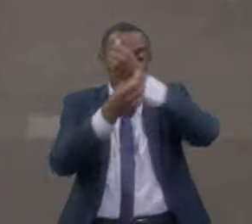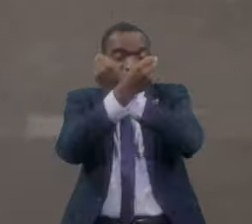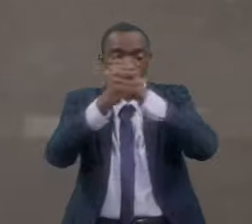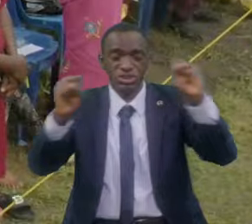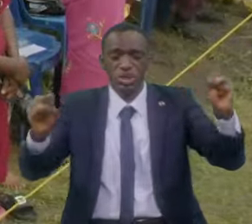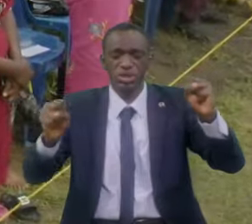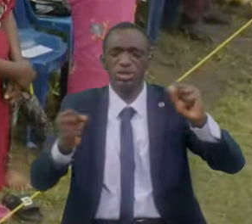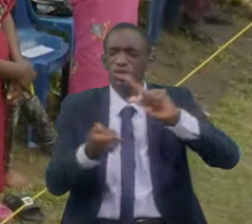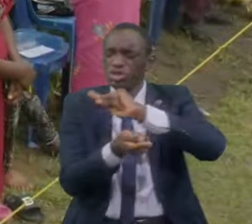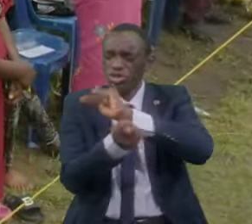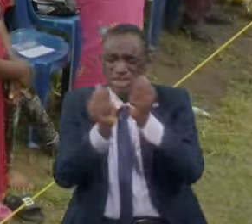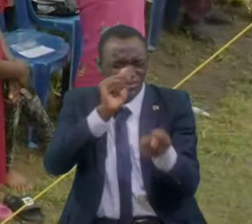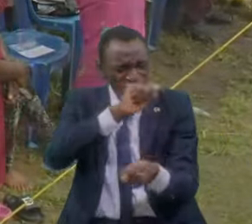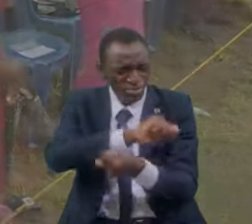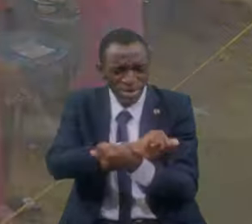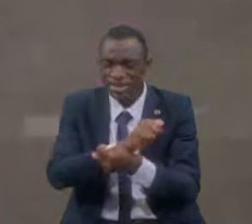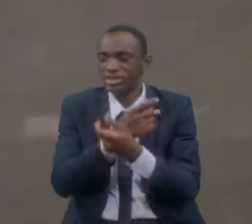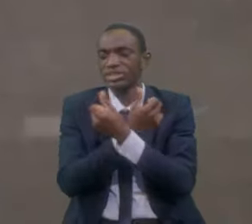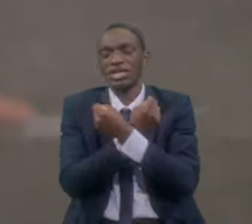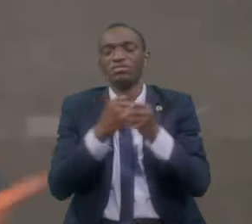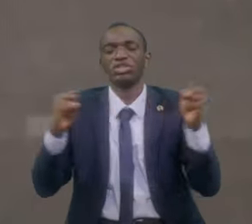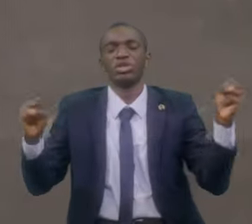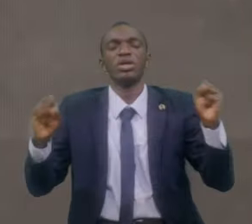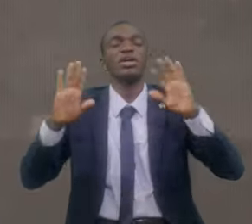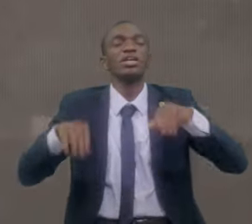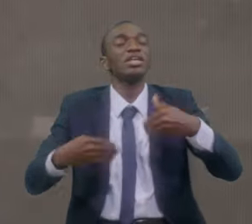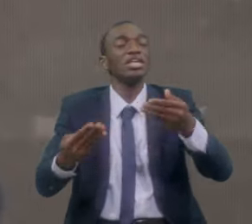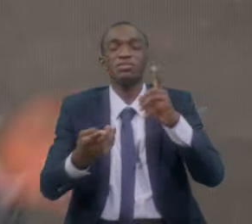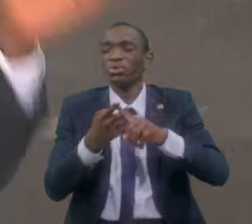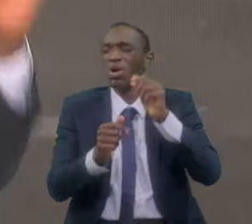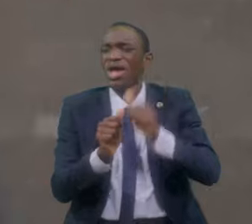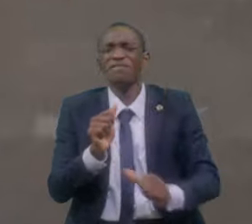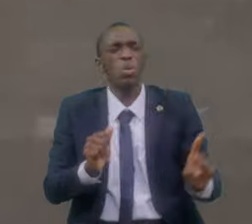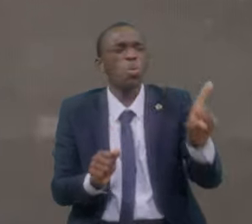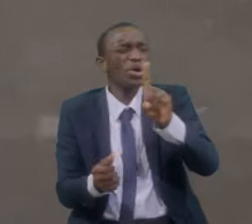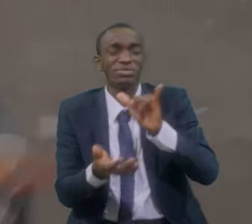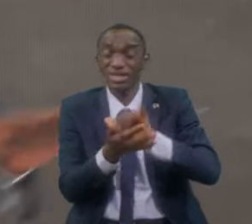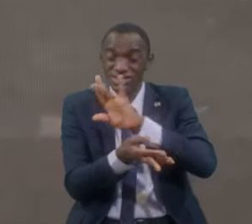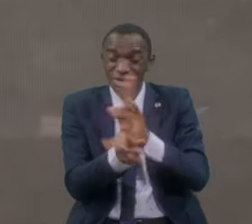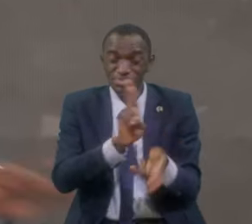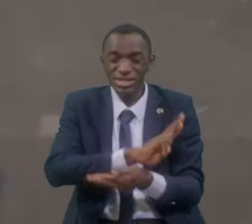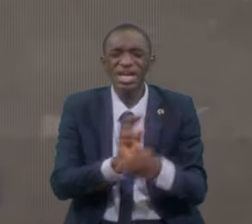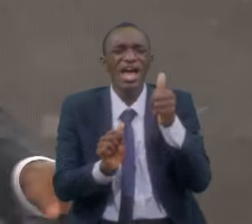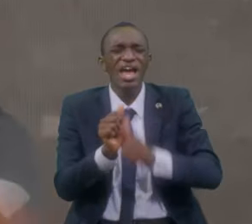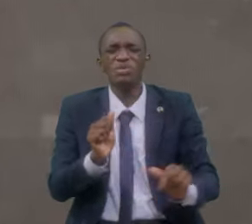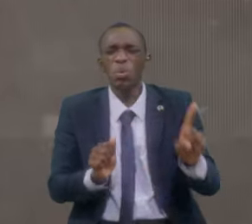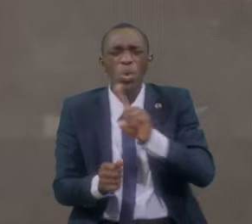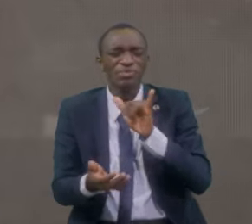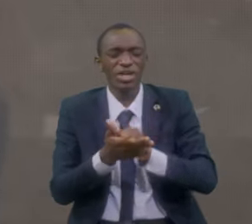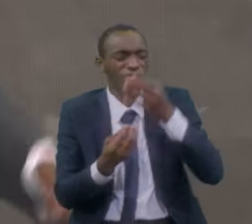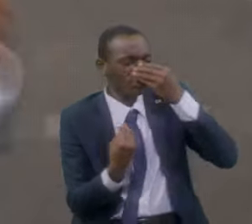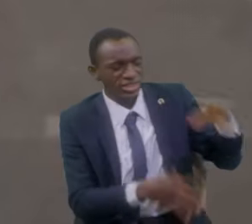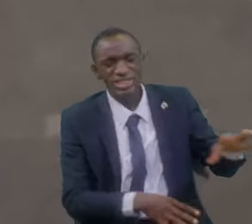Transforming salvation. Give to everyone that repents and everyone that forsakes their sin, depending and trusting and